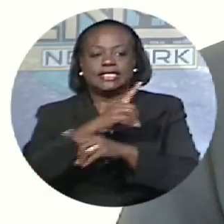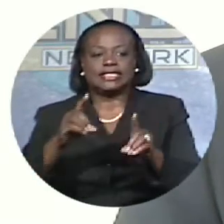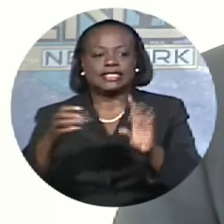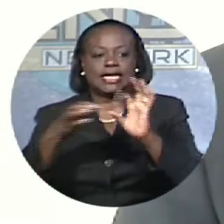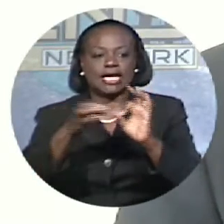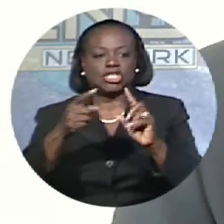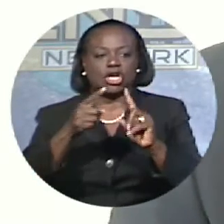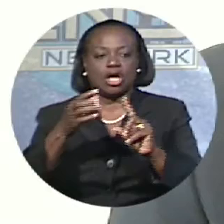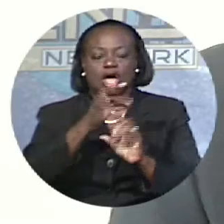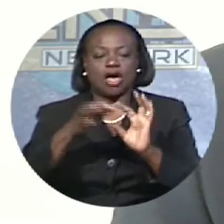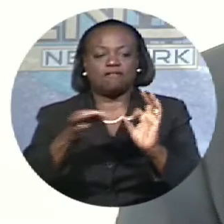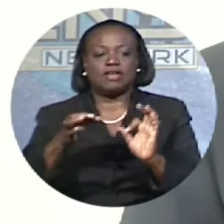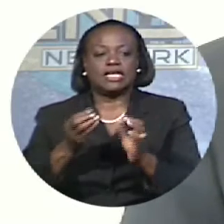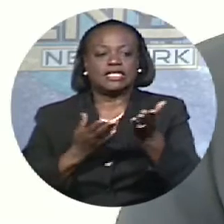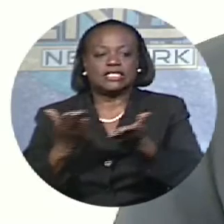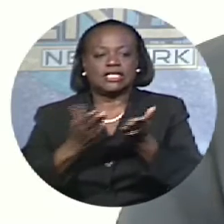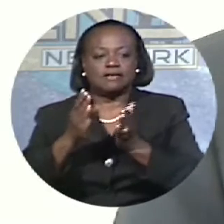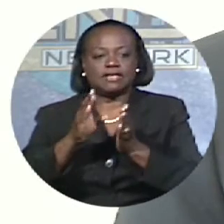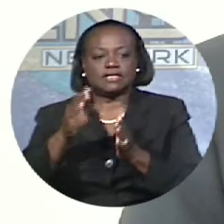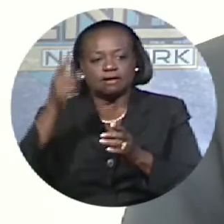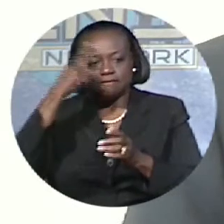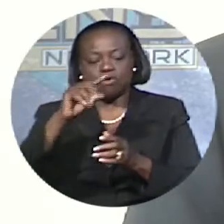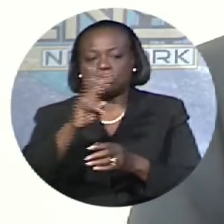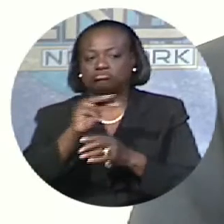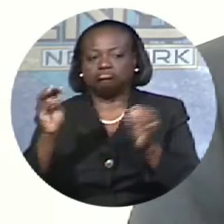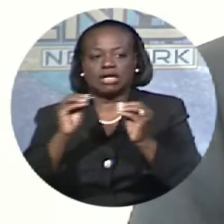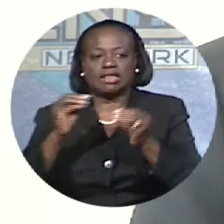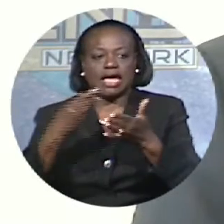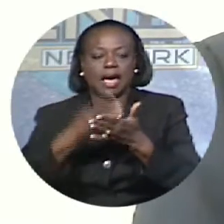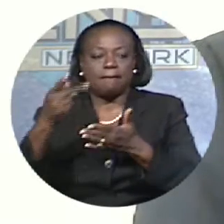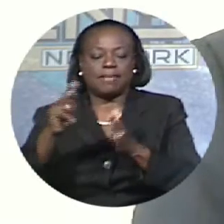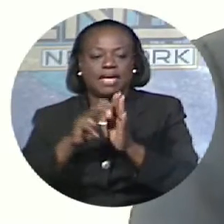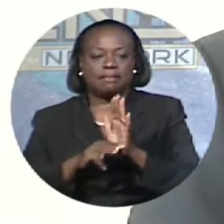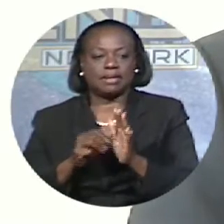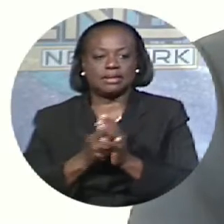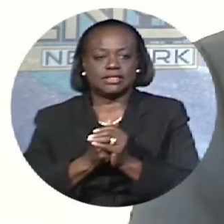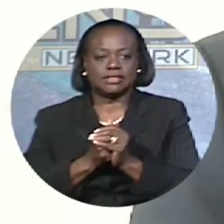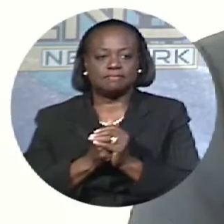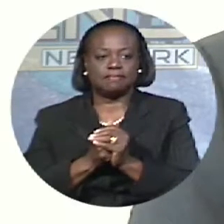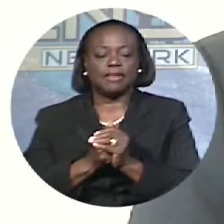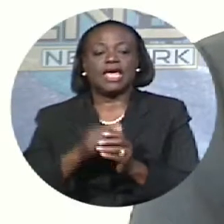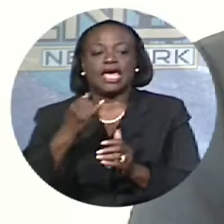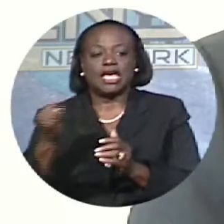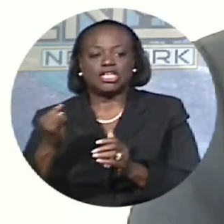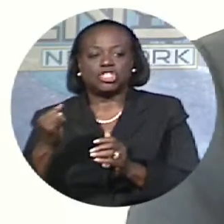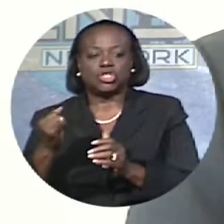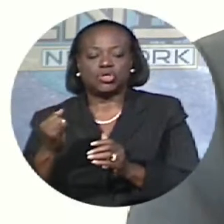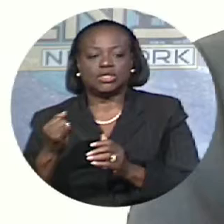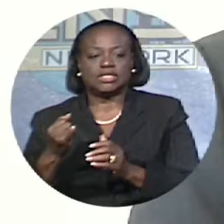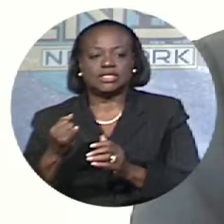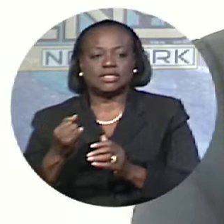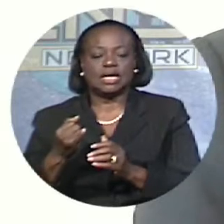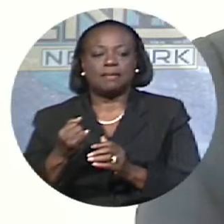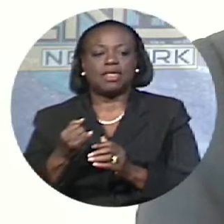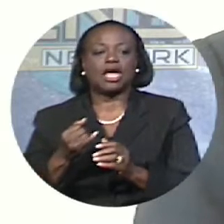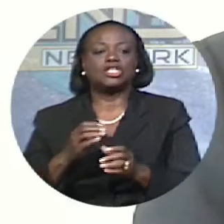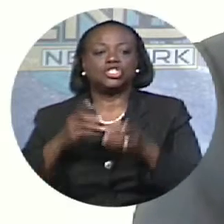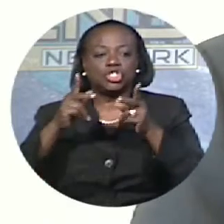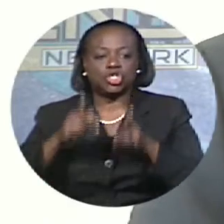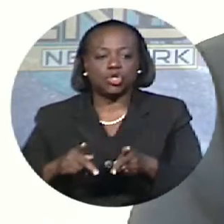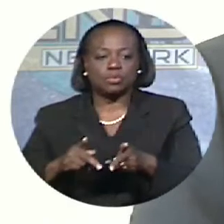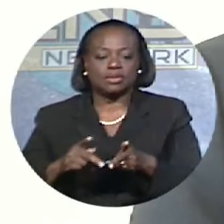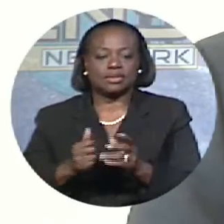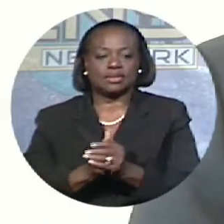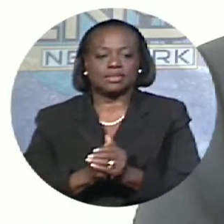non-payment, protection of customer information, and issues regarding the consumer's obligations to the service